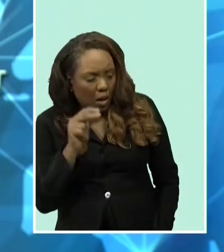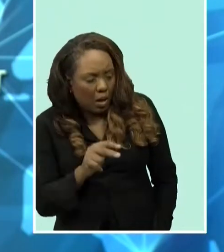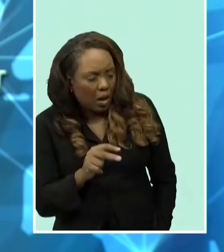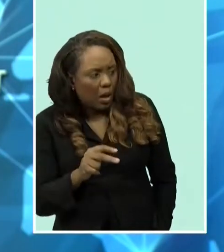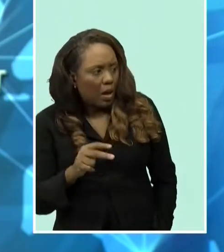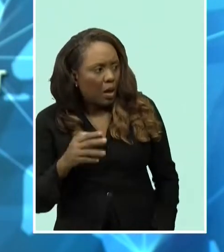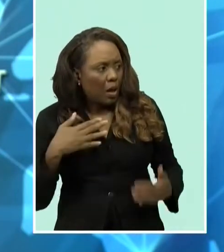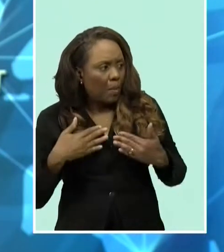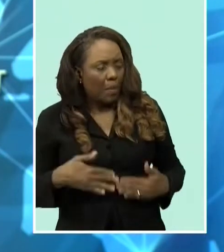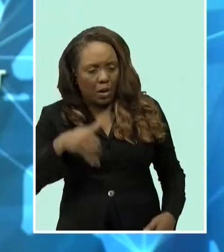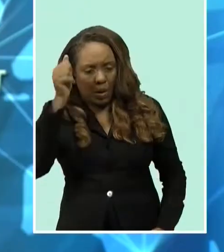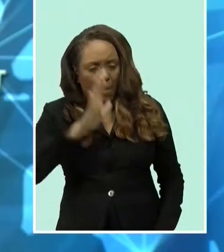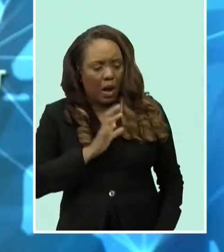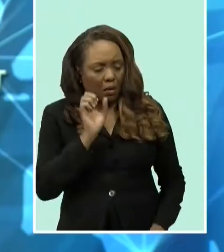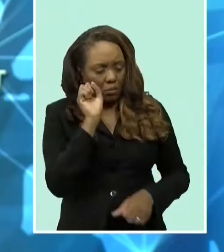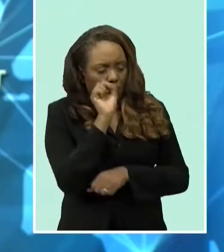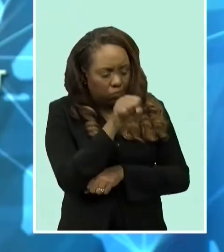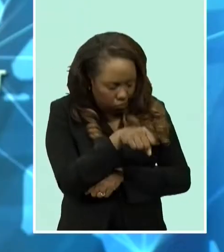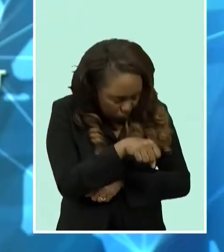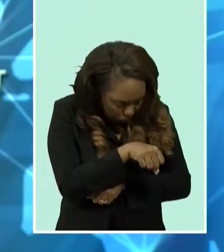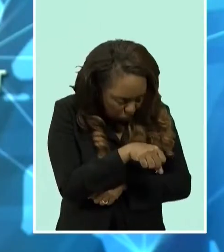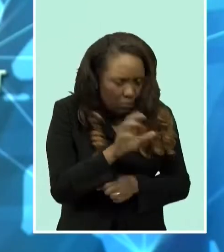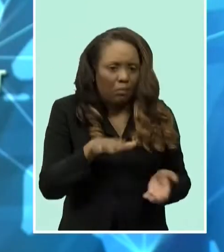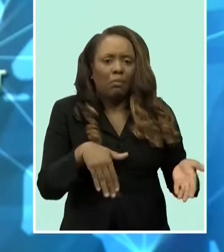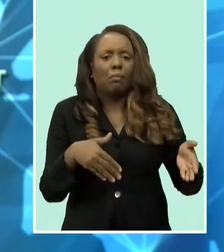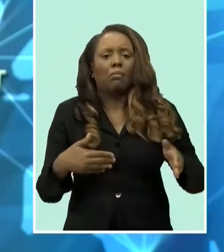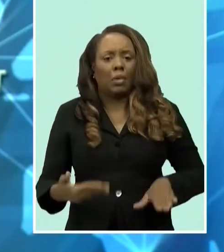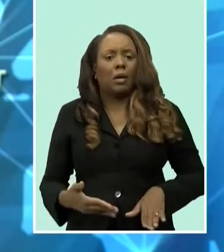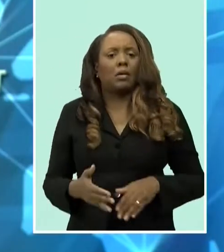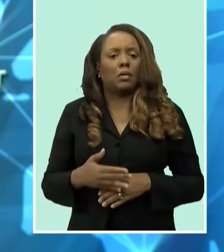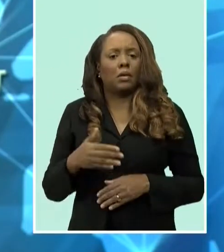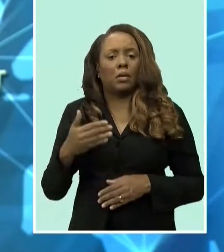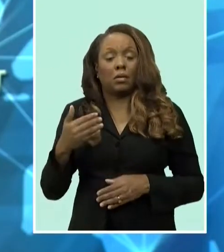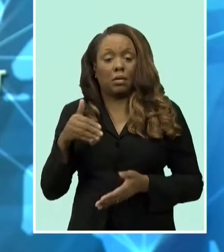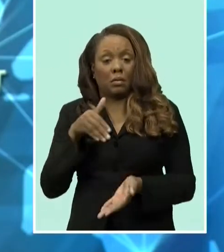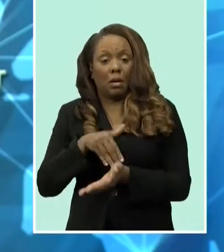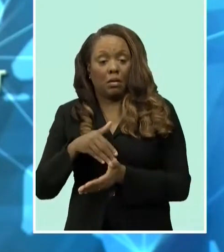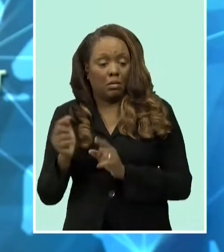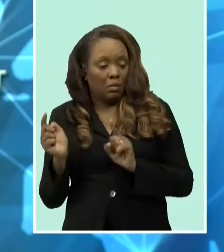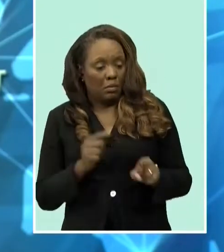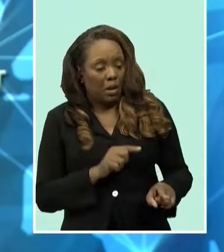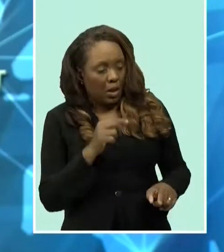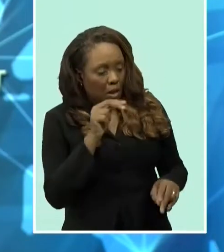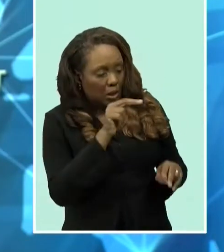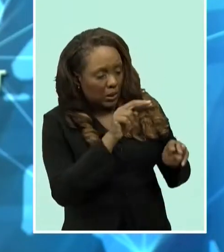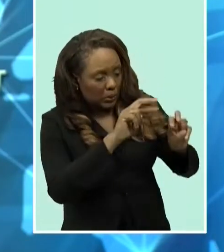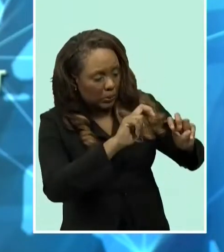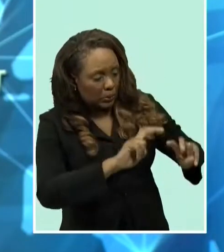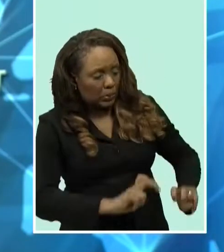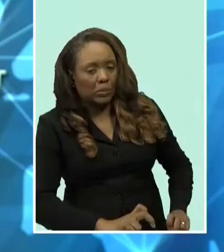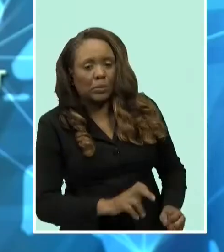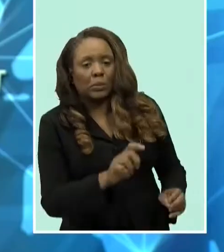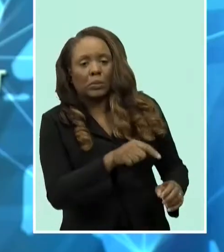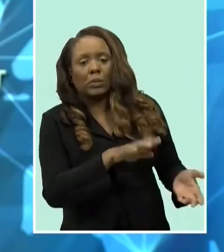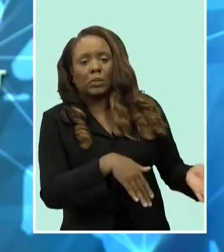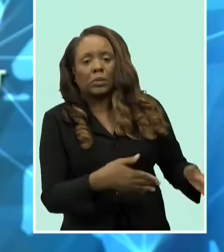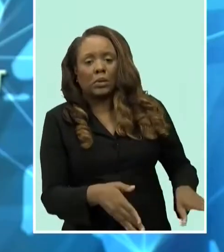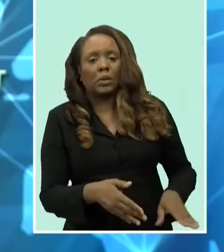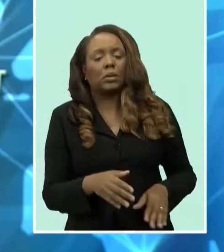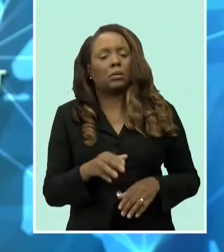found slumped in the driver's seat. He was pronounced dead by a doctor who visited the scene. Police investigations are ongoing.